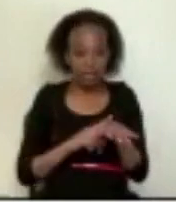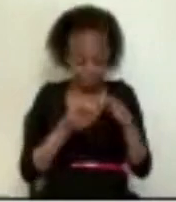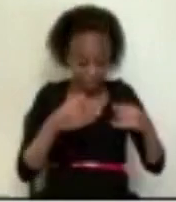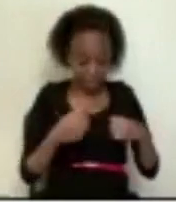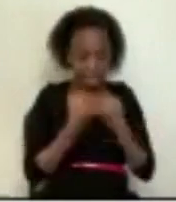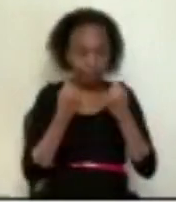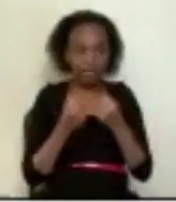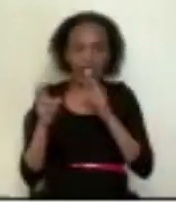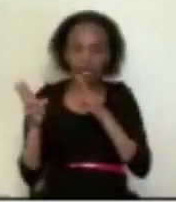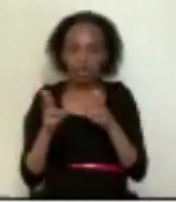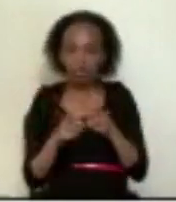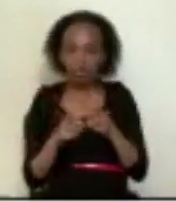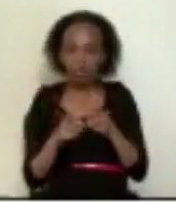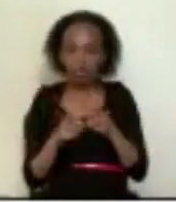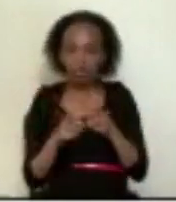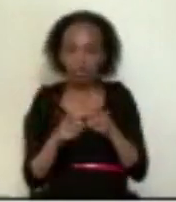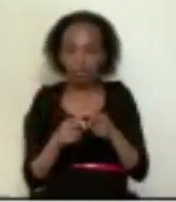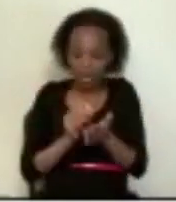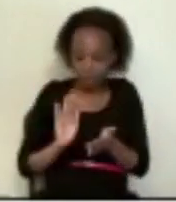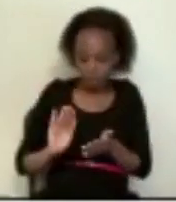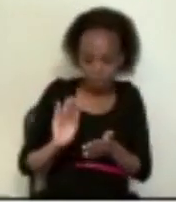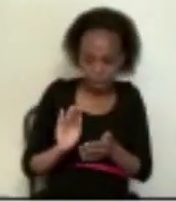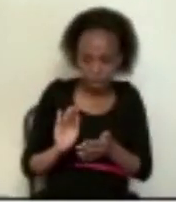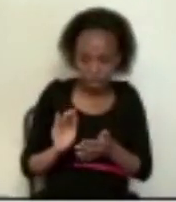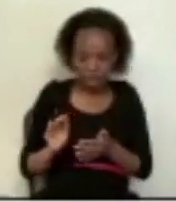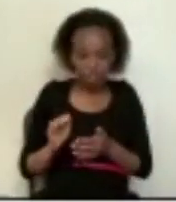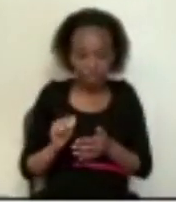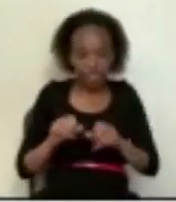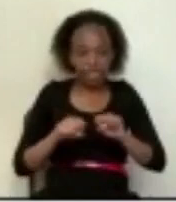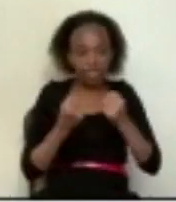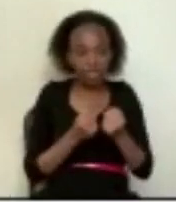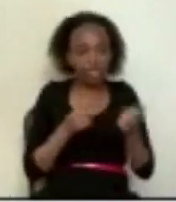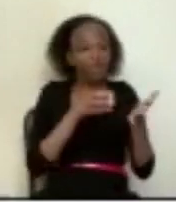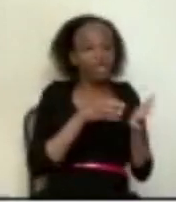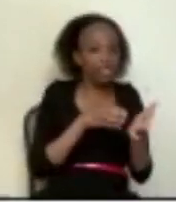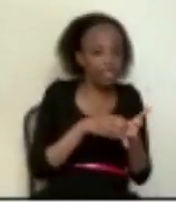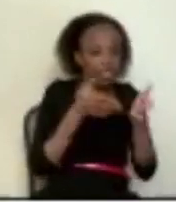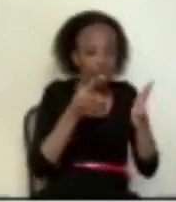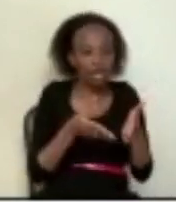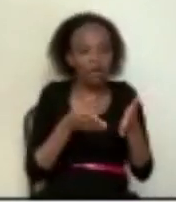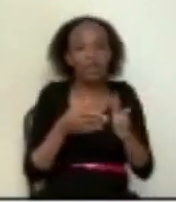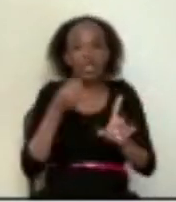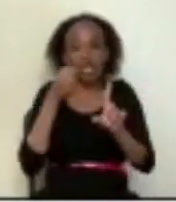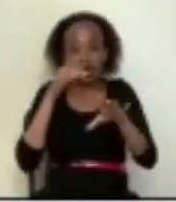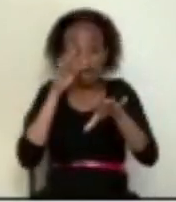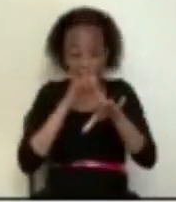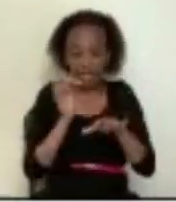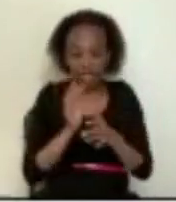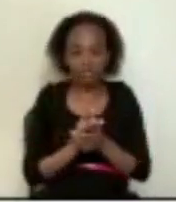happens, obviously those monies that were set aside towards those social issues are going to be impacted.